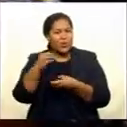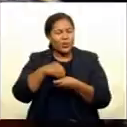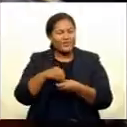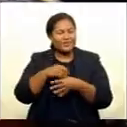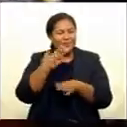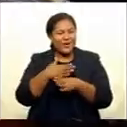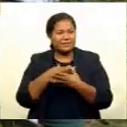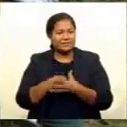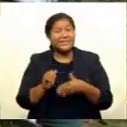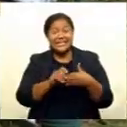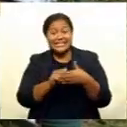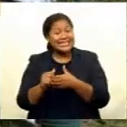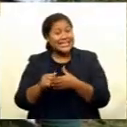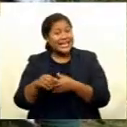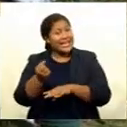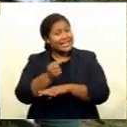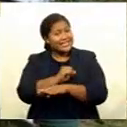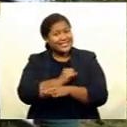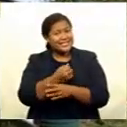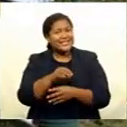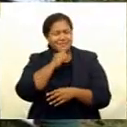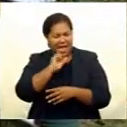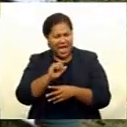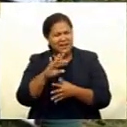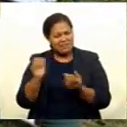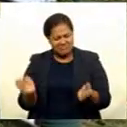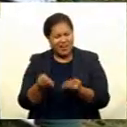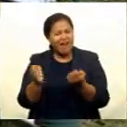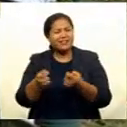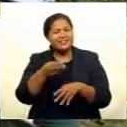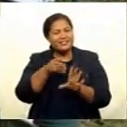seaman is encouraging young women and girls to pursue their